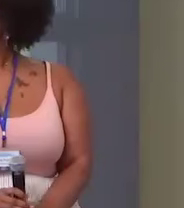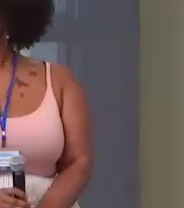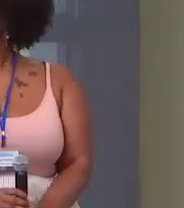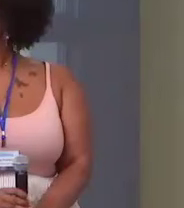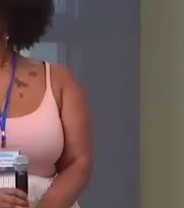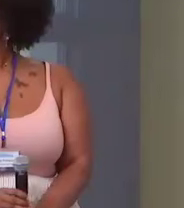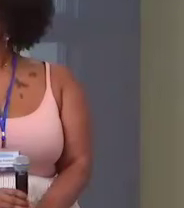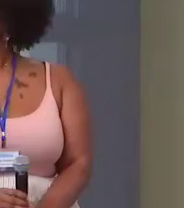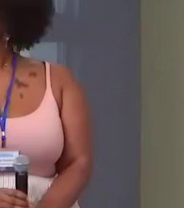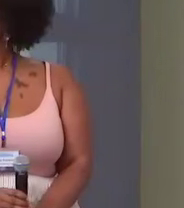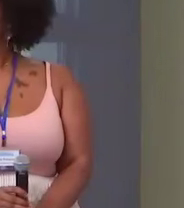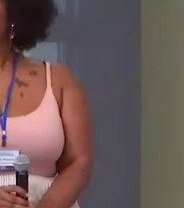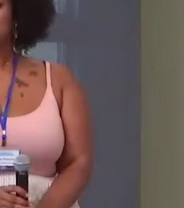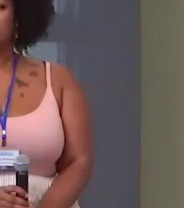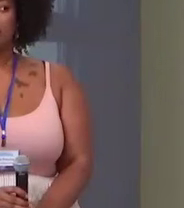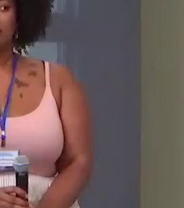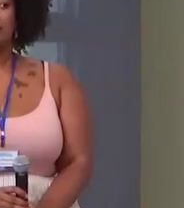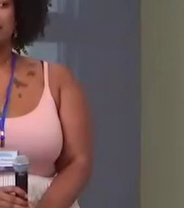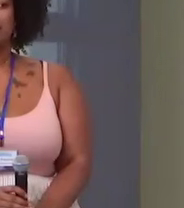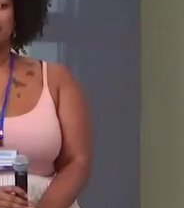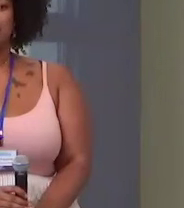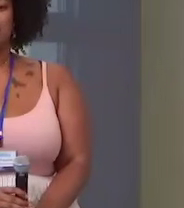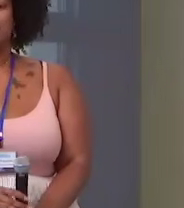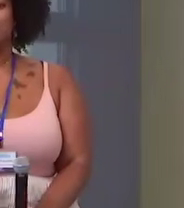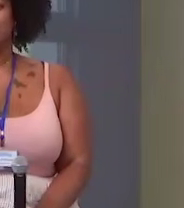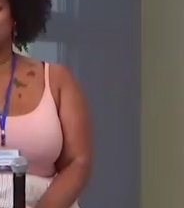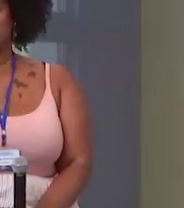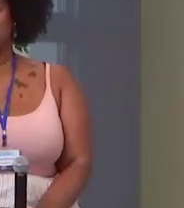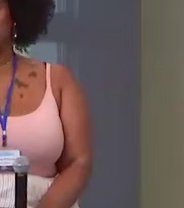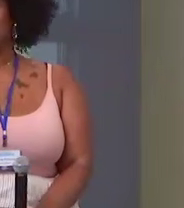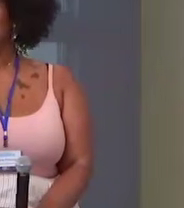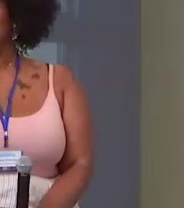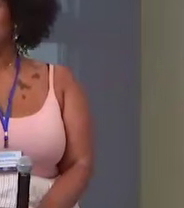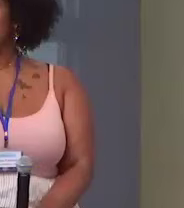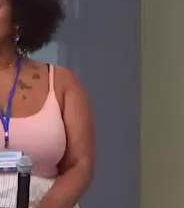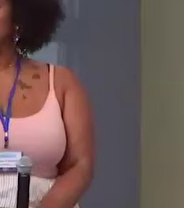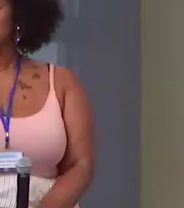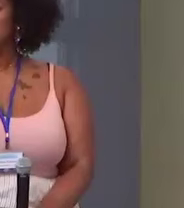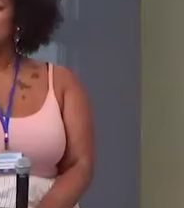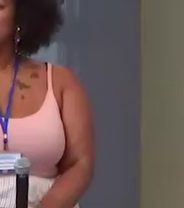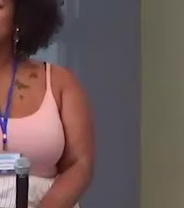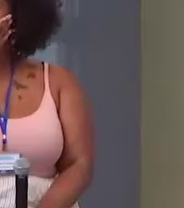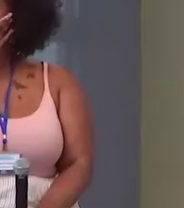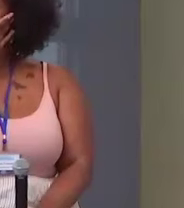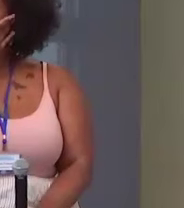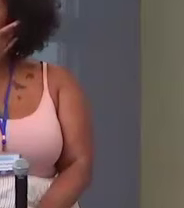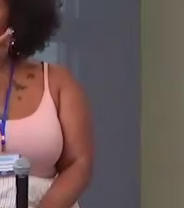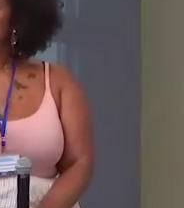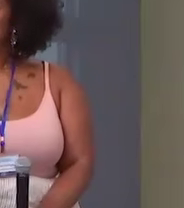or when I'm having those depression symptoms. The gratitude journal helps. Do you like to go out, like on